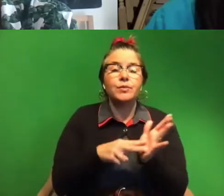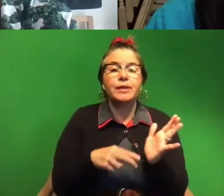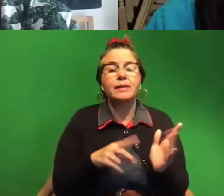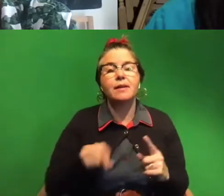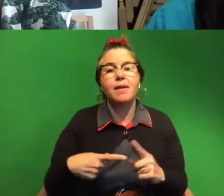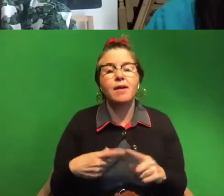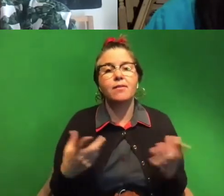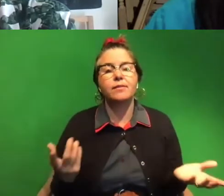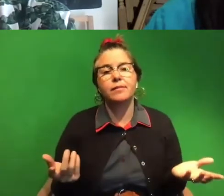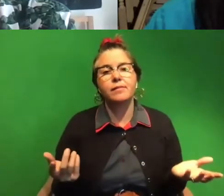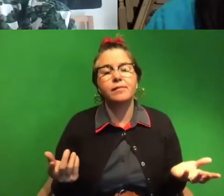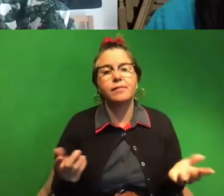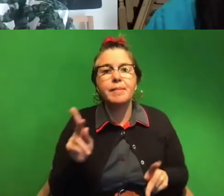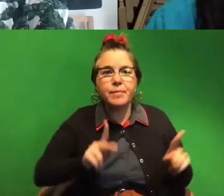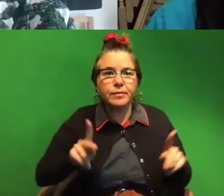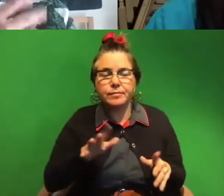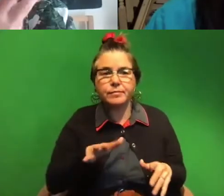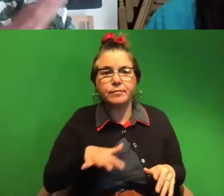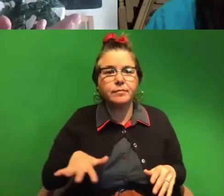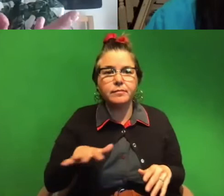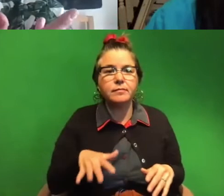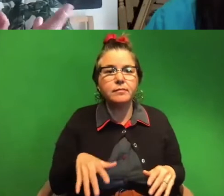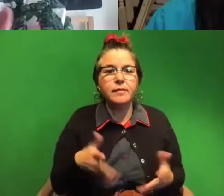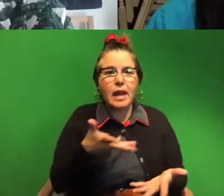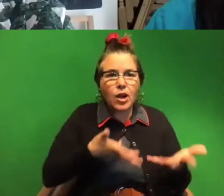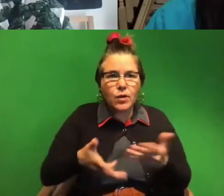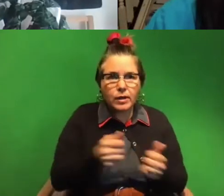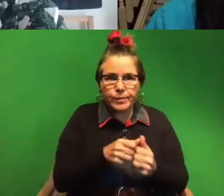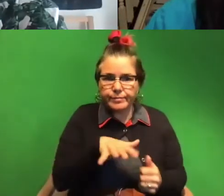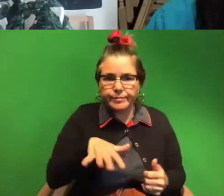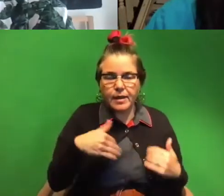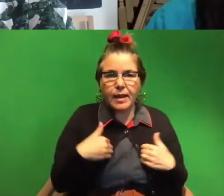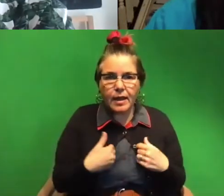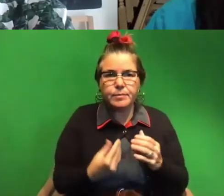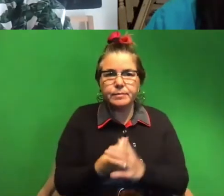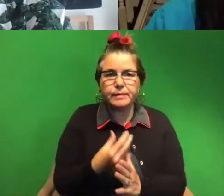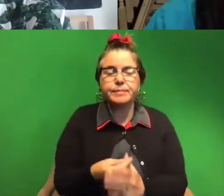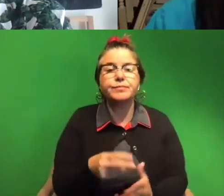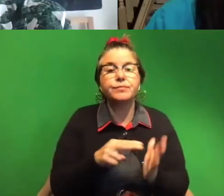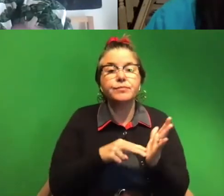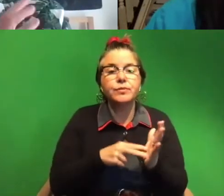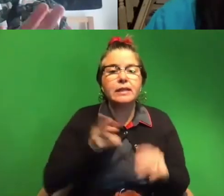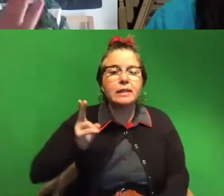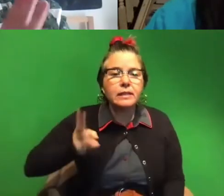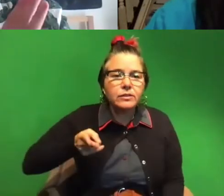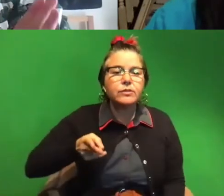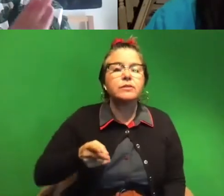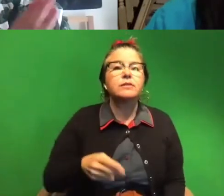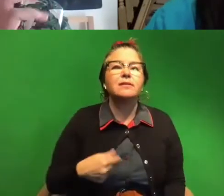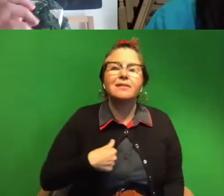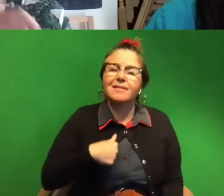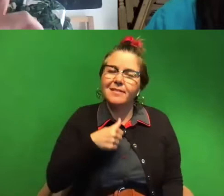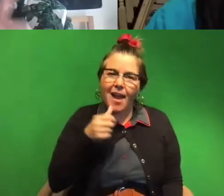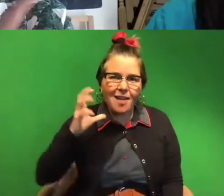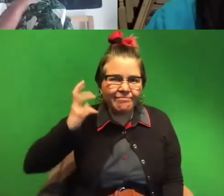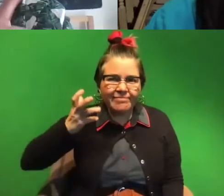about the people that interact with these animals and these plants. Read history. I'm not the biggest fan of